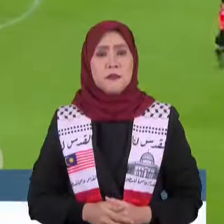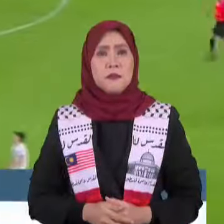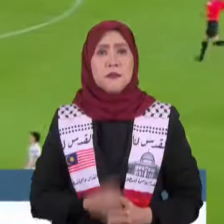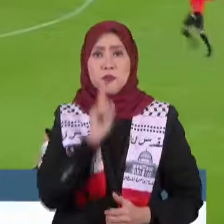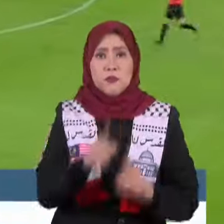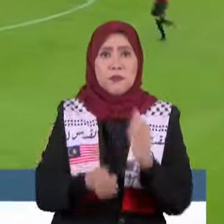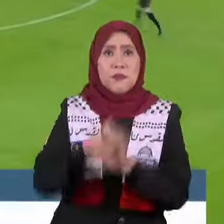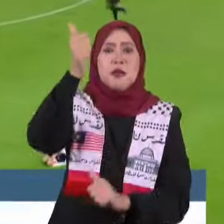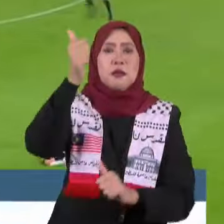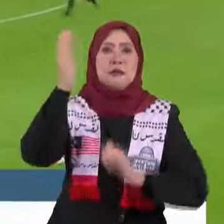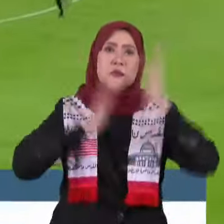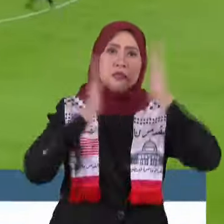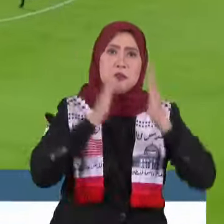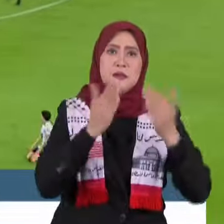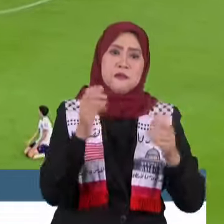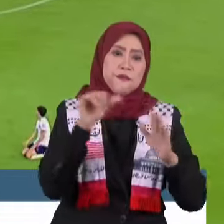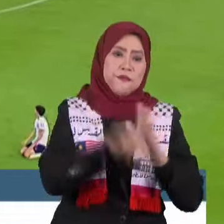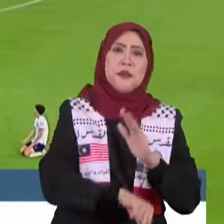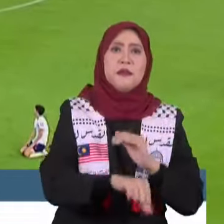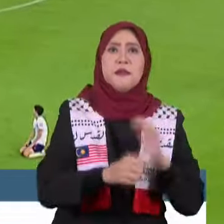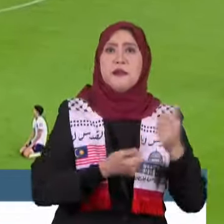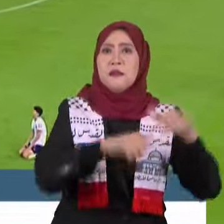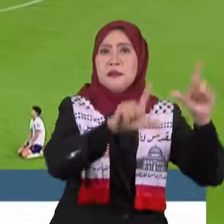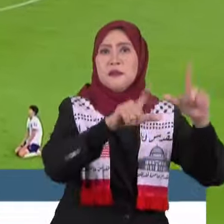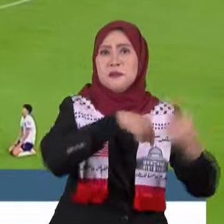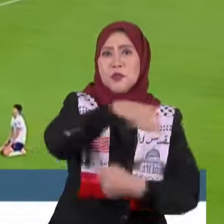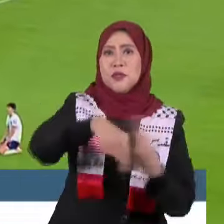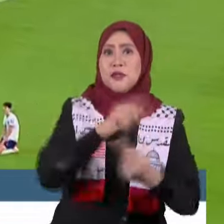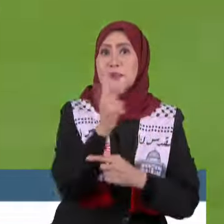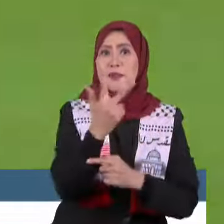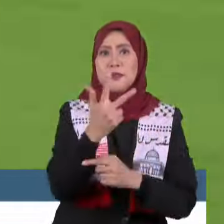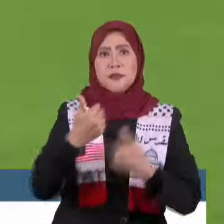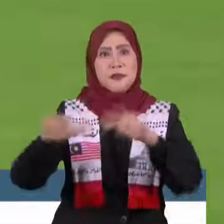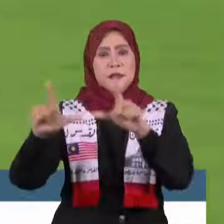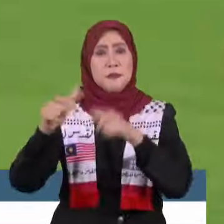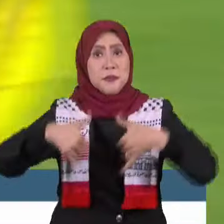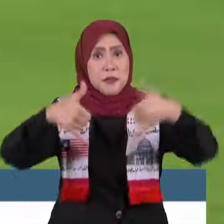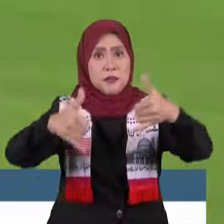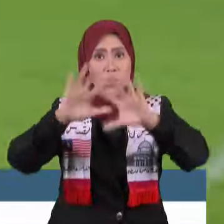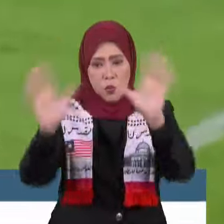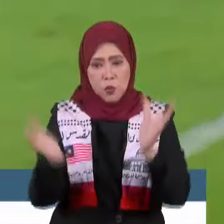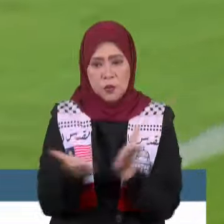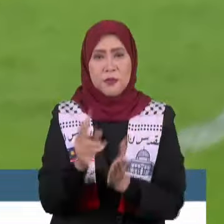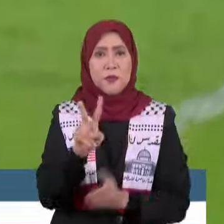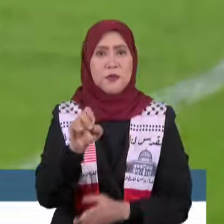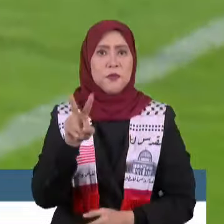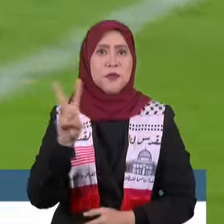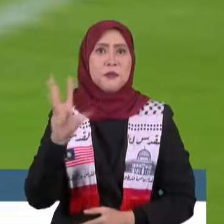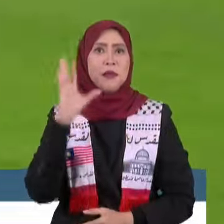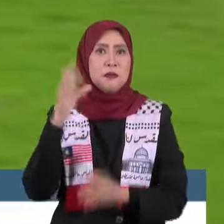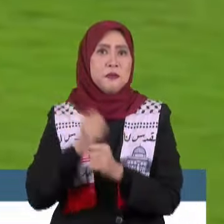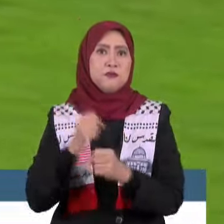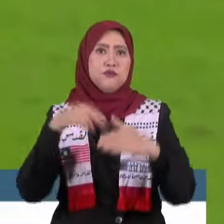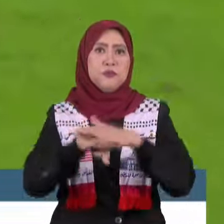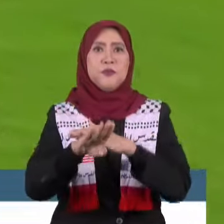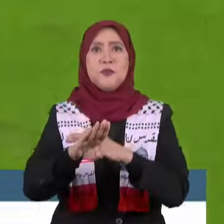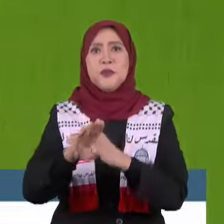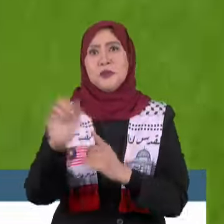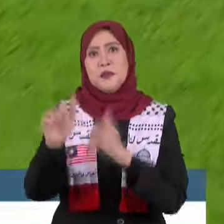Biarpun menang, Malaysia gagal layak ke pusingan ketiga kelayakan Piala Dunia 2026 dan mendapat slot automatik ke Piala